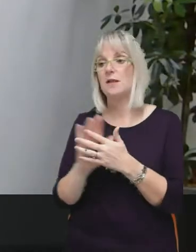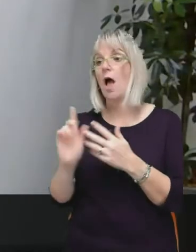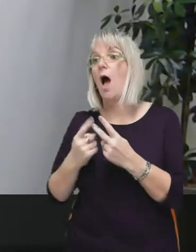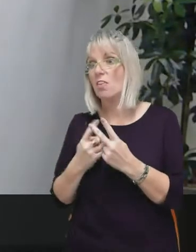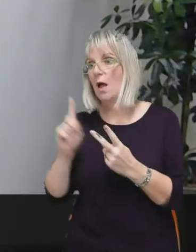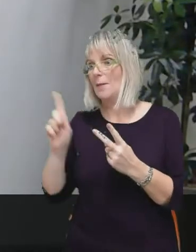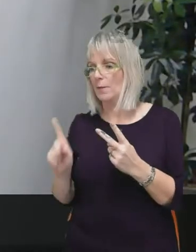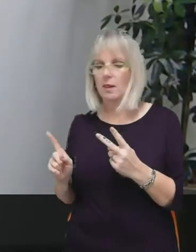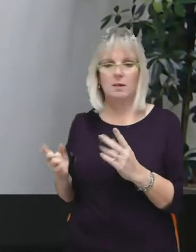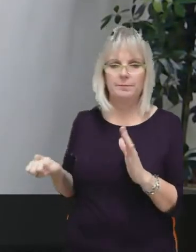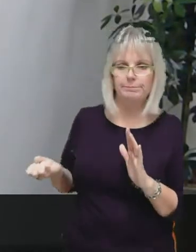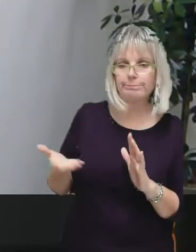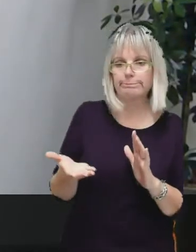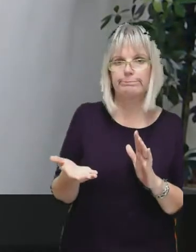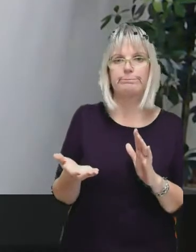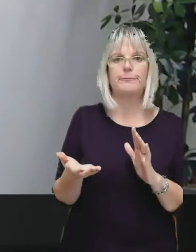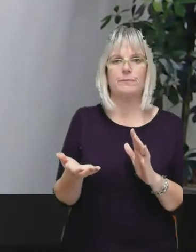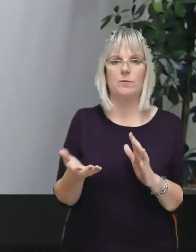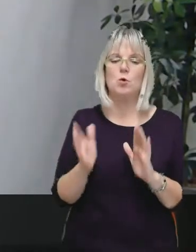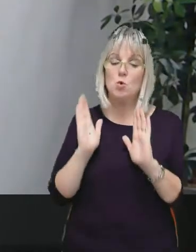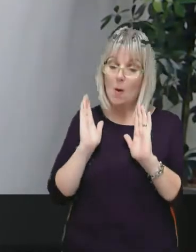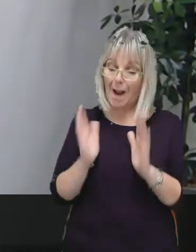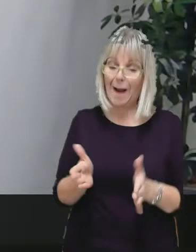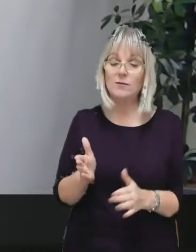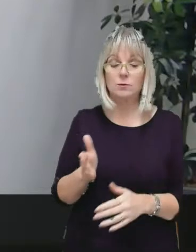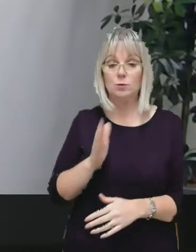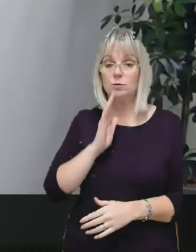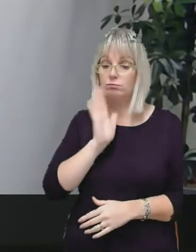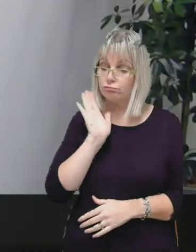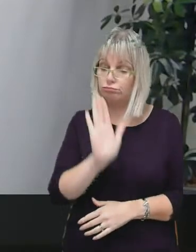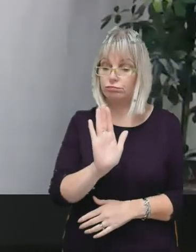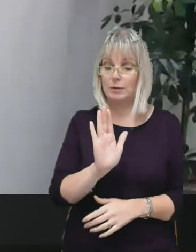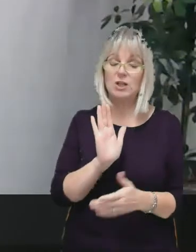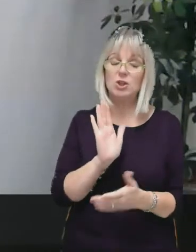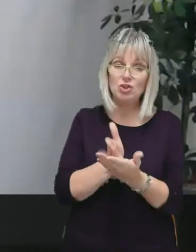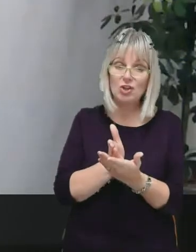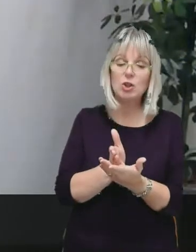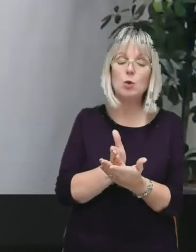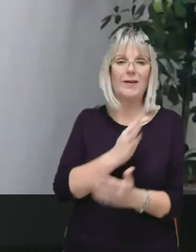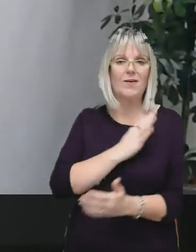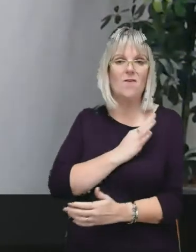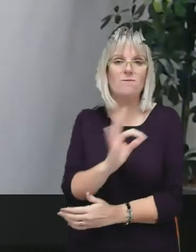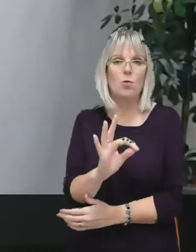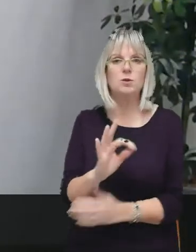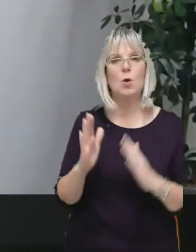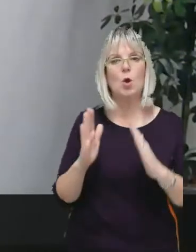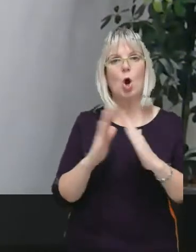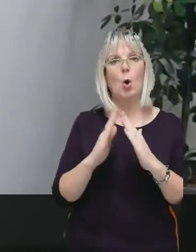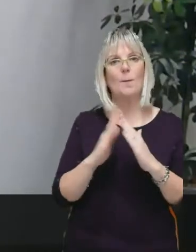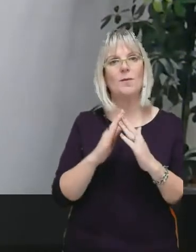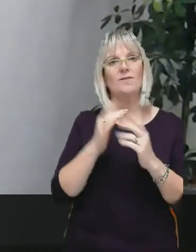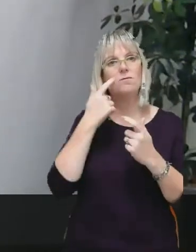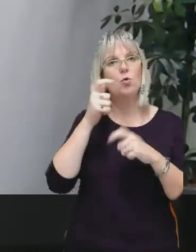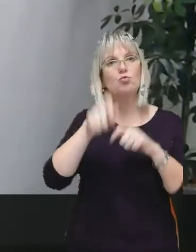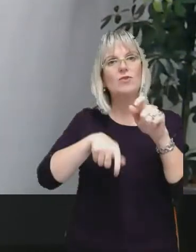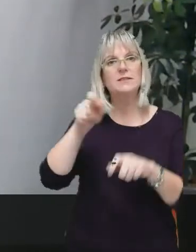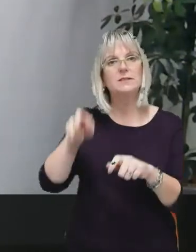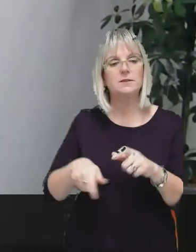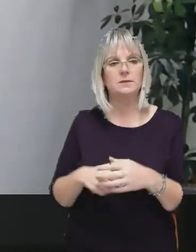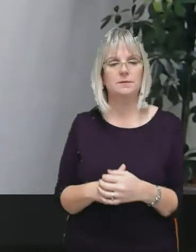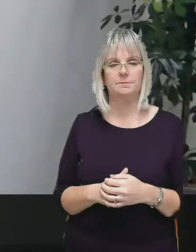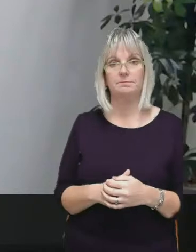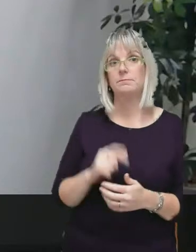provide genuinely affordable homes for your residents. And that's one of my responsibilities. And here's the good news. In the year before I became mayor,